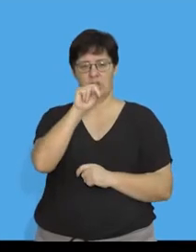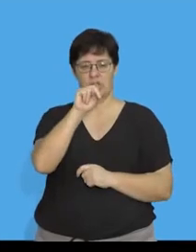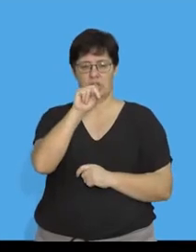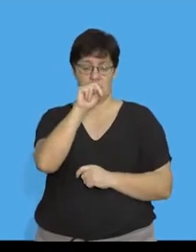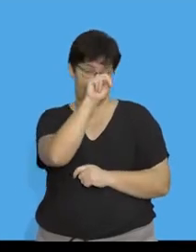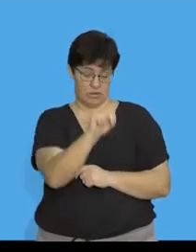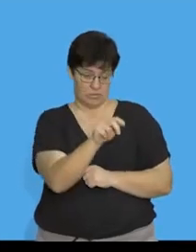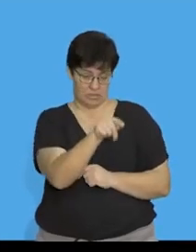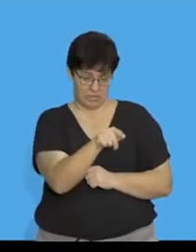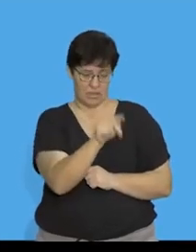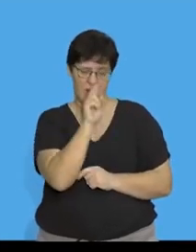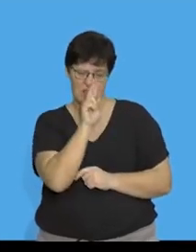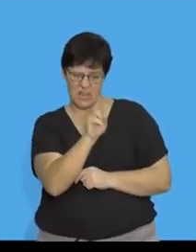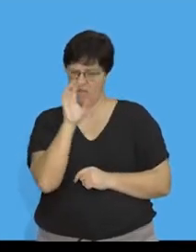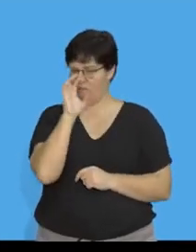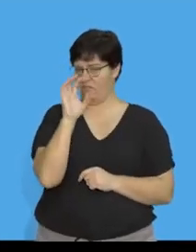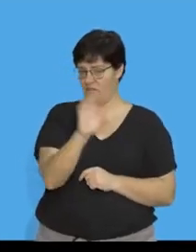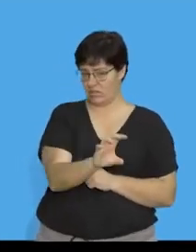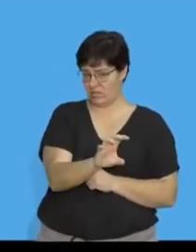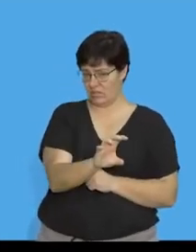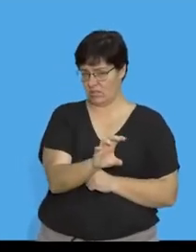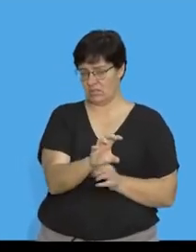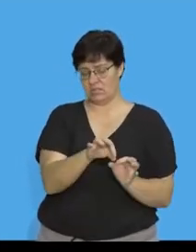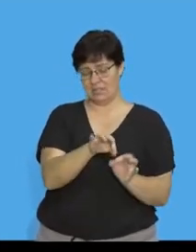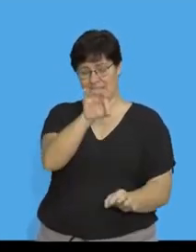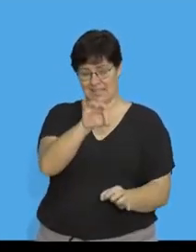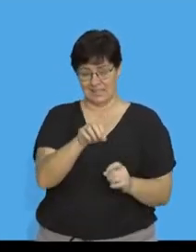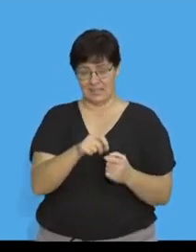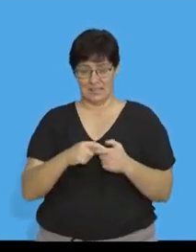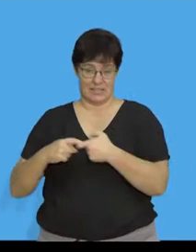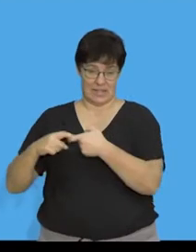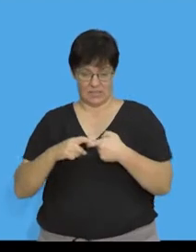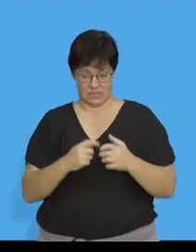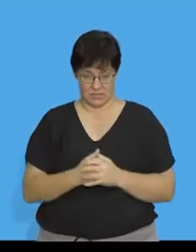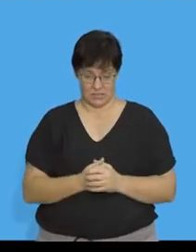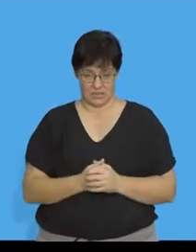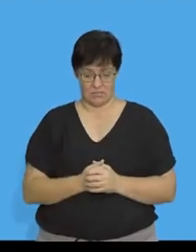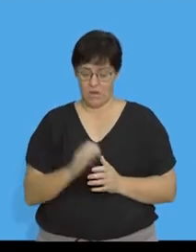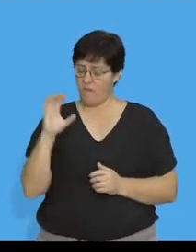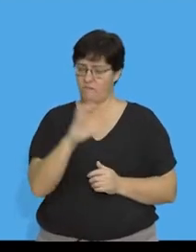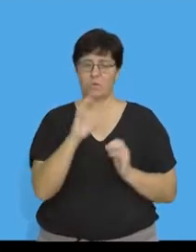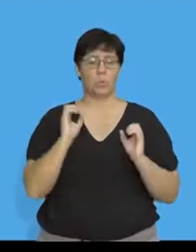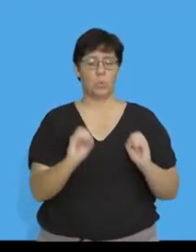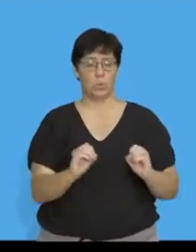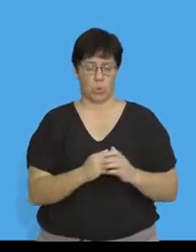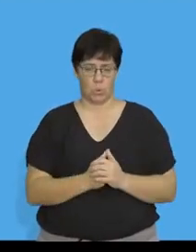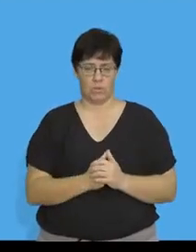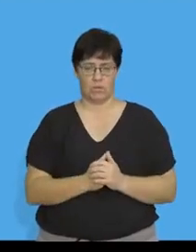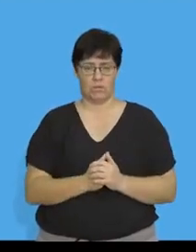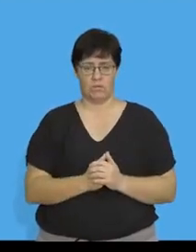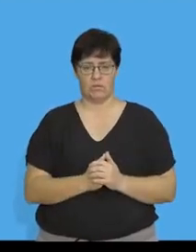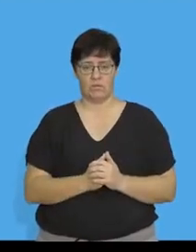some data here to look at it. It's not really important to explain it in terms of Boyles Law, but simply to look at the